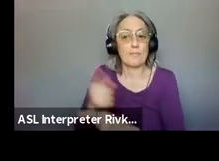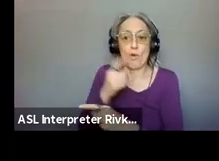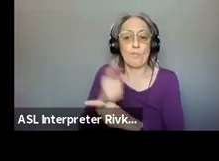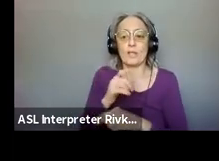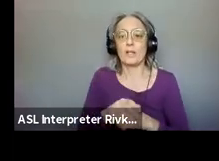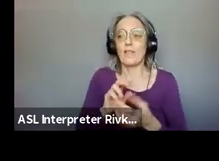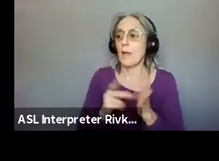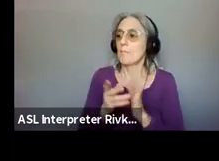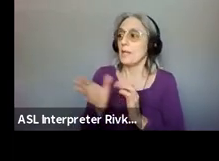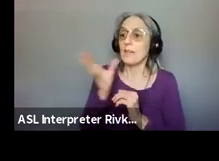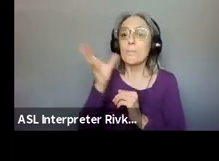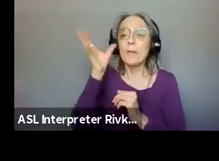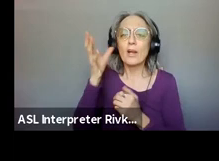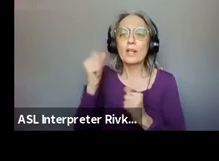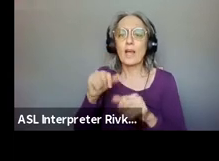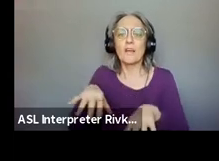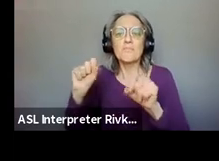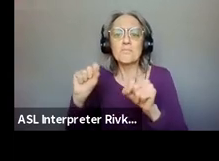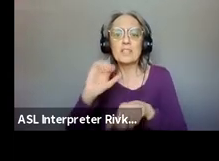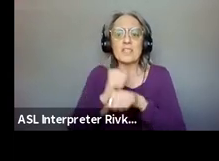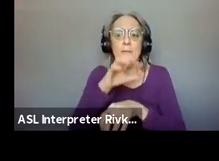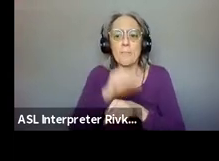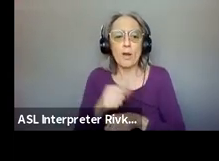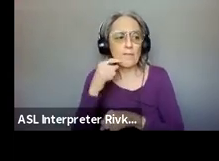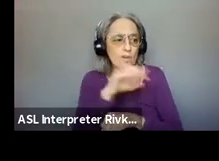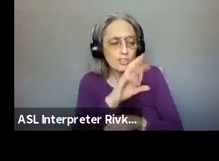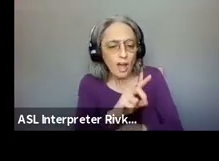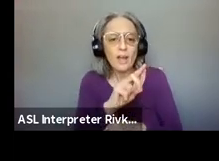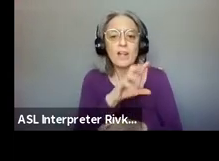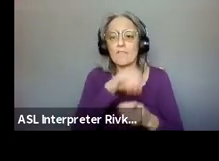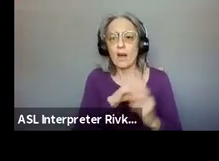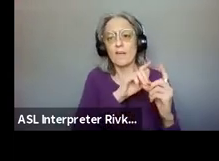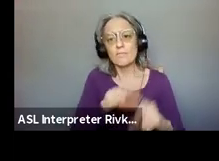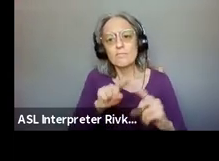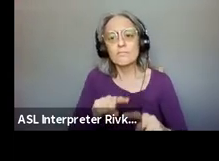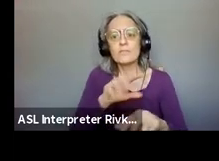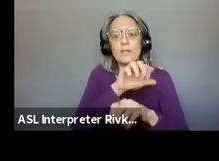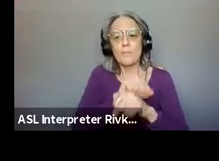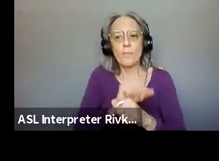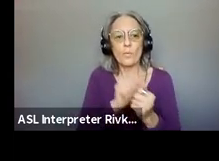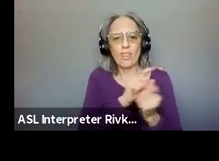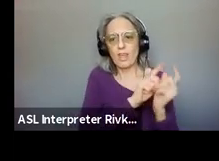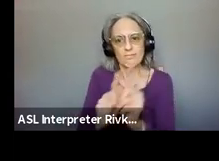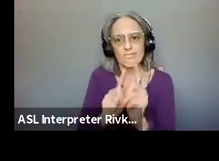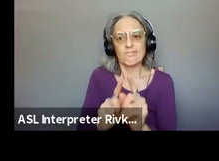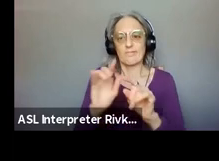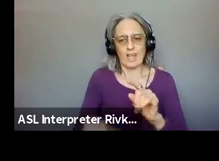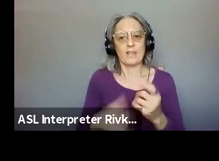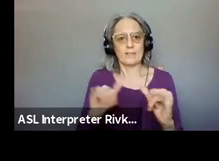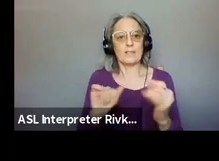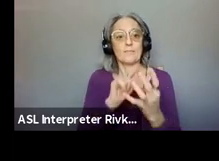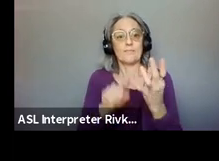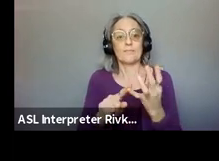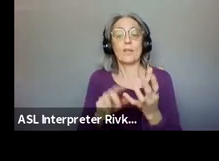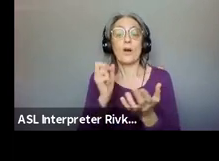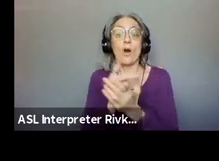parent to continue to schedule appointments, to be involved in appointments, and that sort of thing. Authorized representatives are also really helpful. You see this